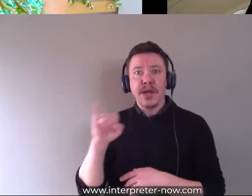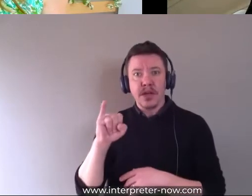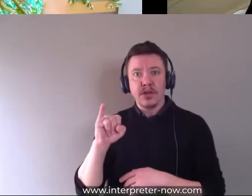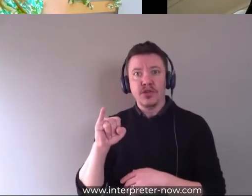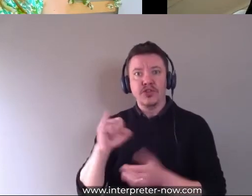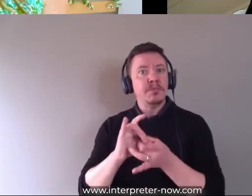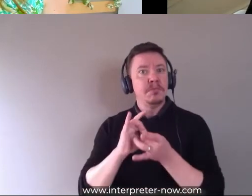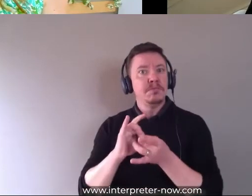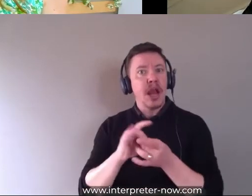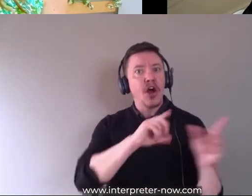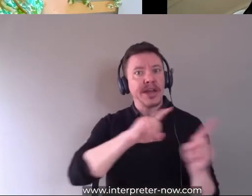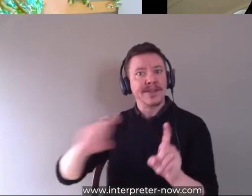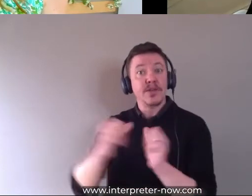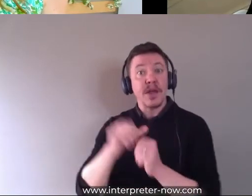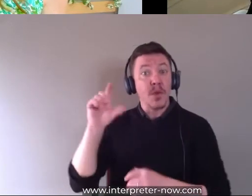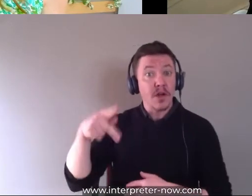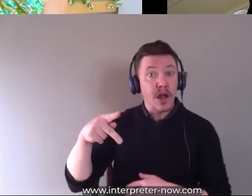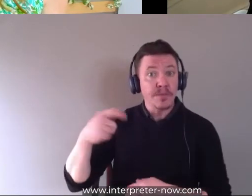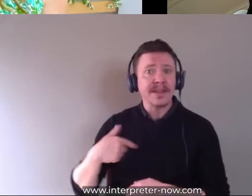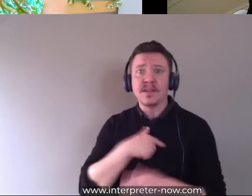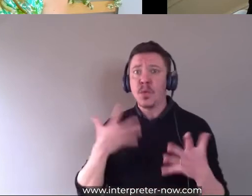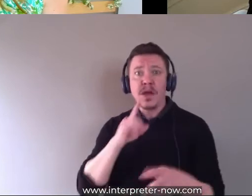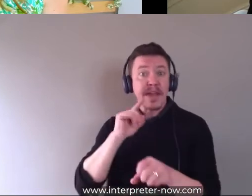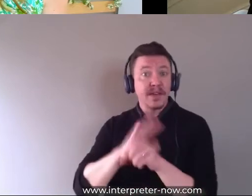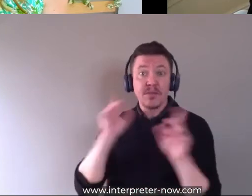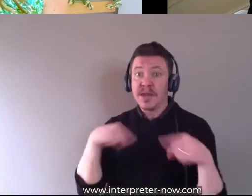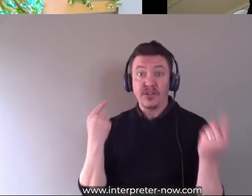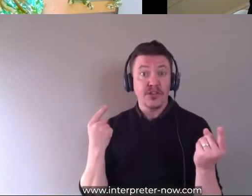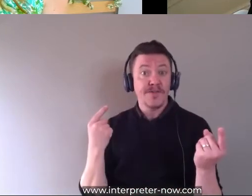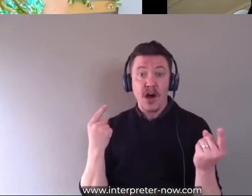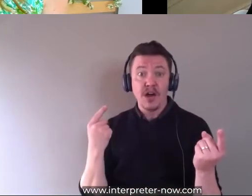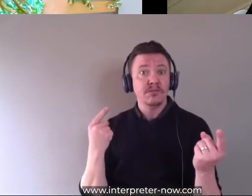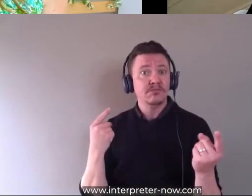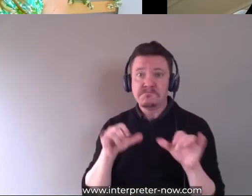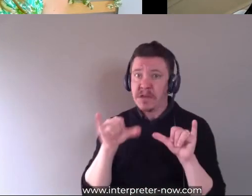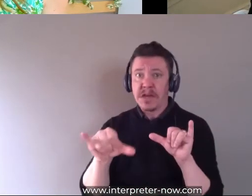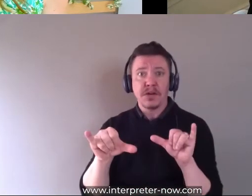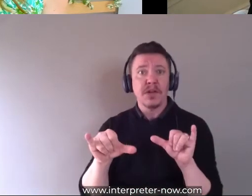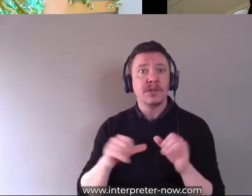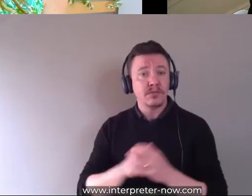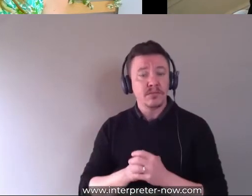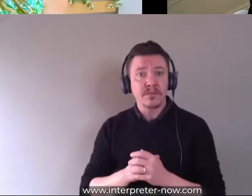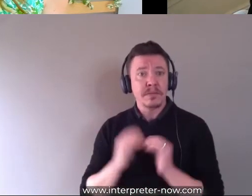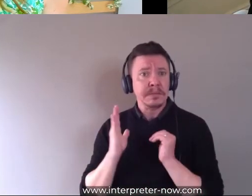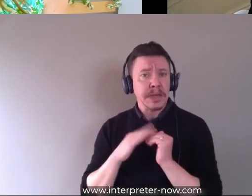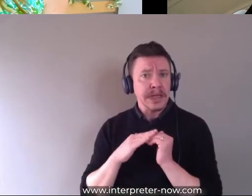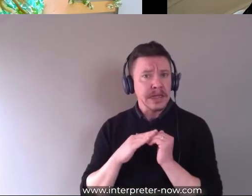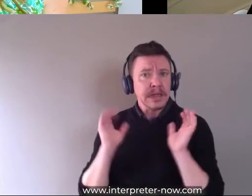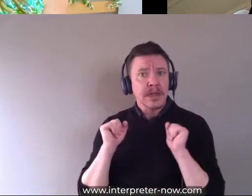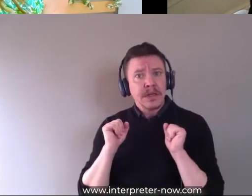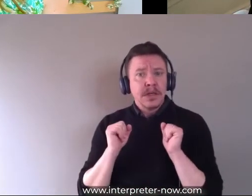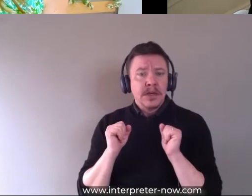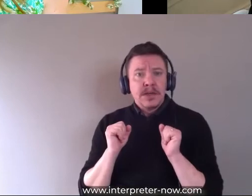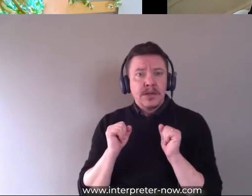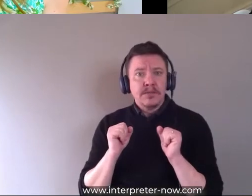with our LPs. We have made the commitment, and so far we have stuck to this at least, and I